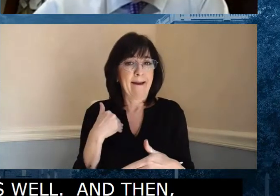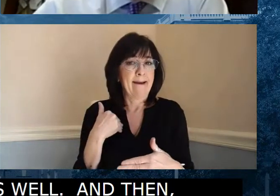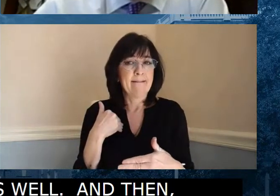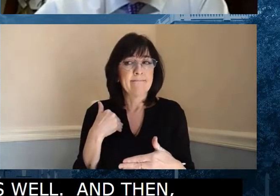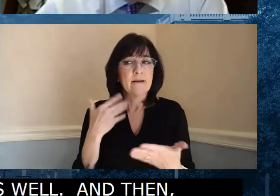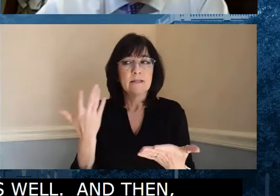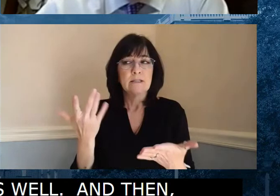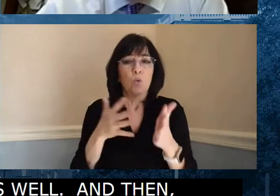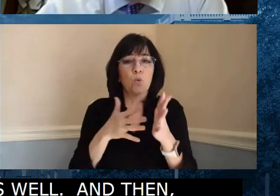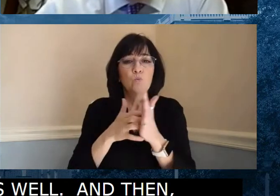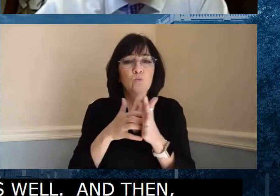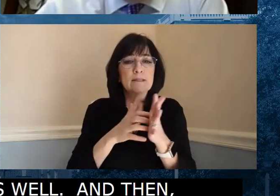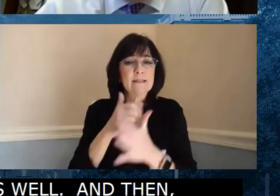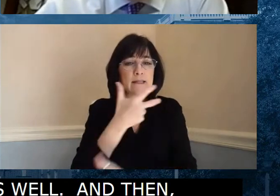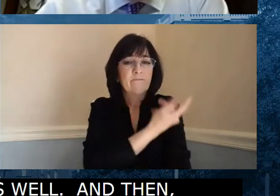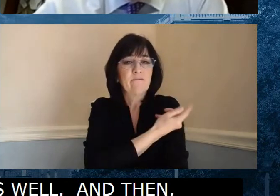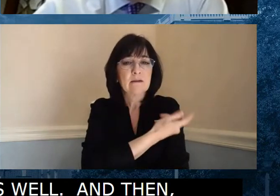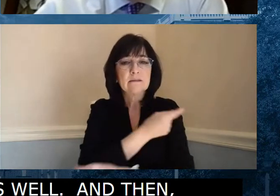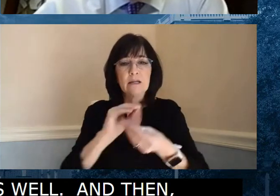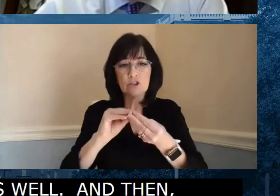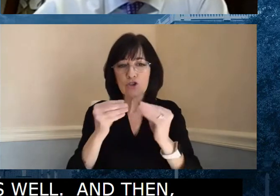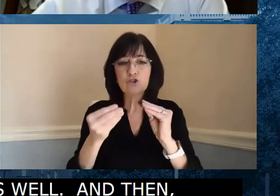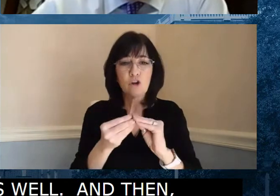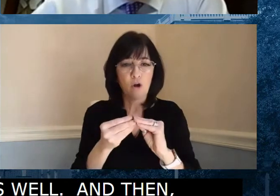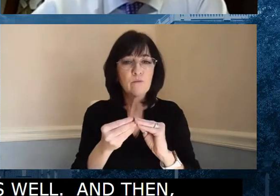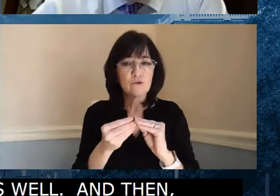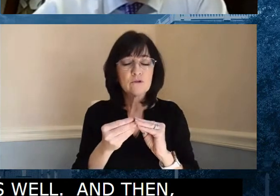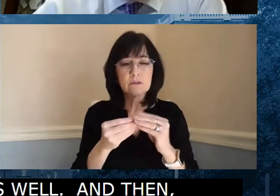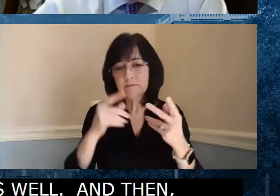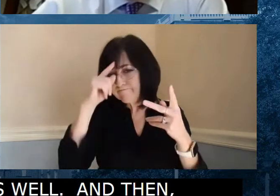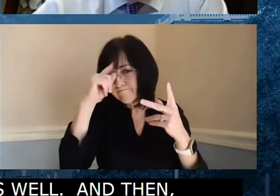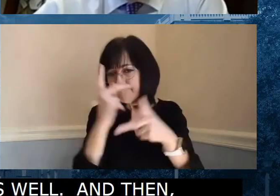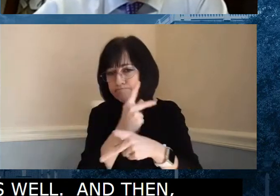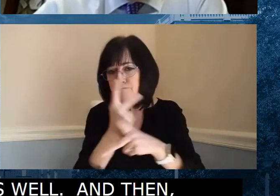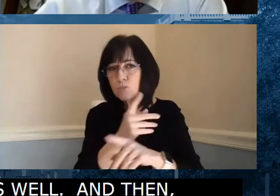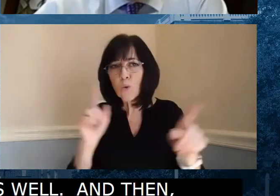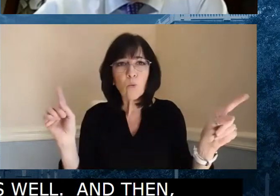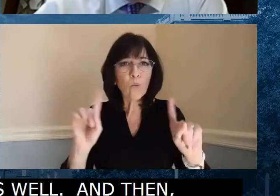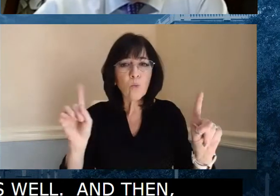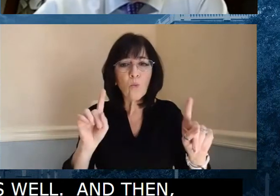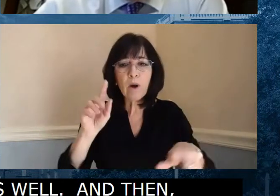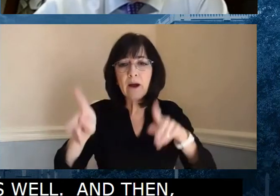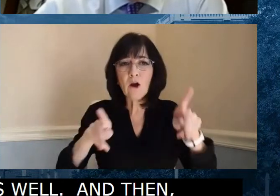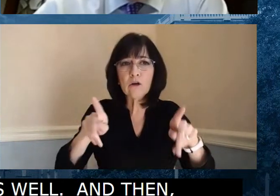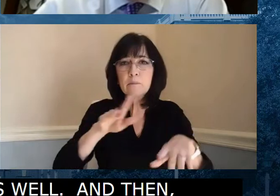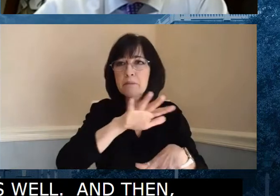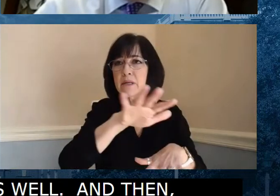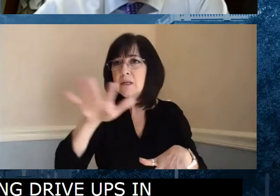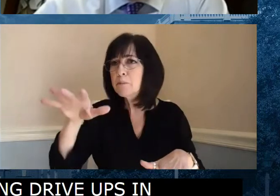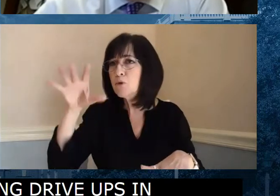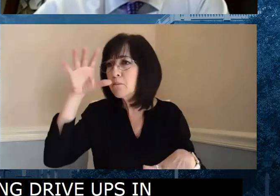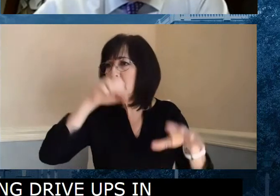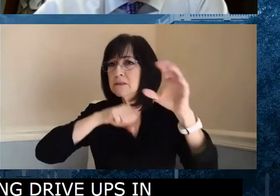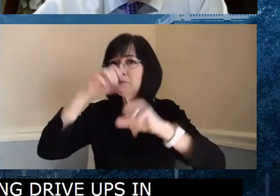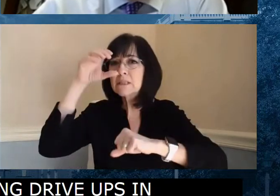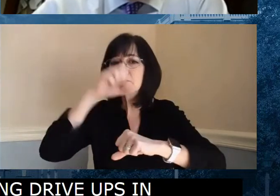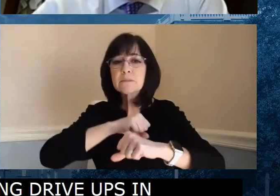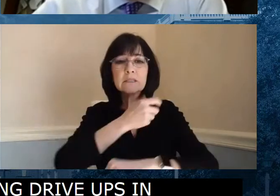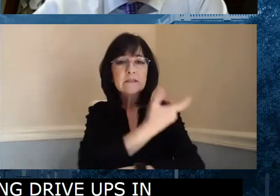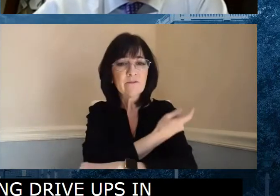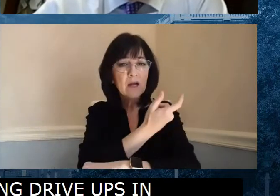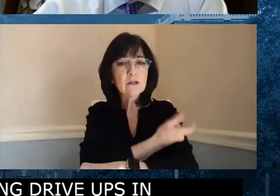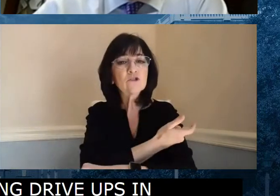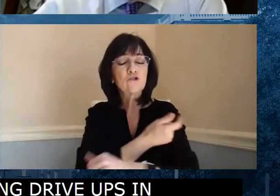to be the dartboard effect. It's going to be very calculated, where Dr. Tay and her team will look at the vaccination